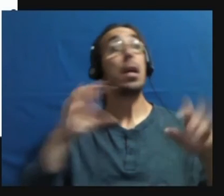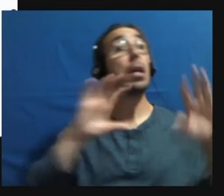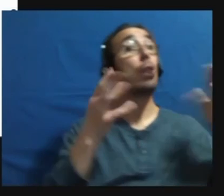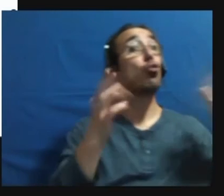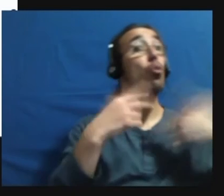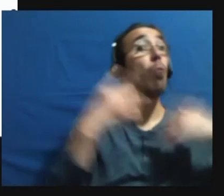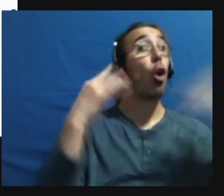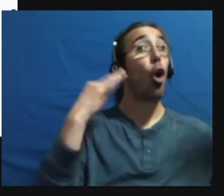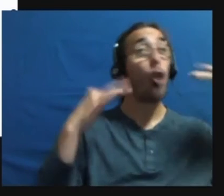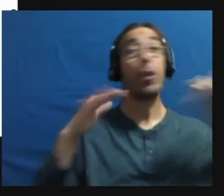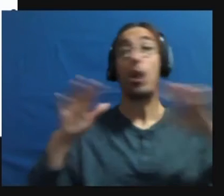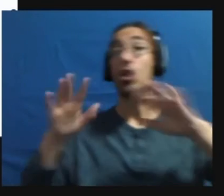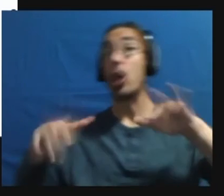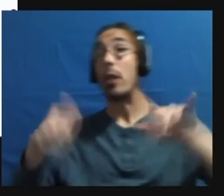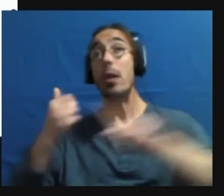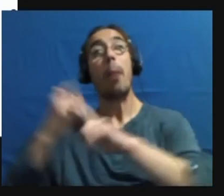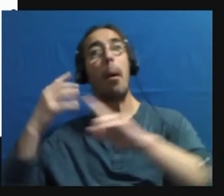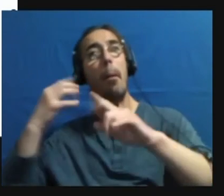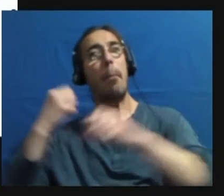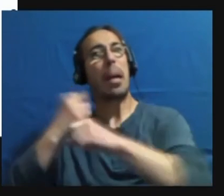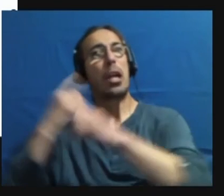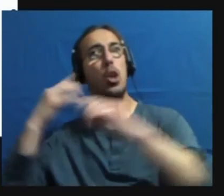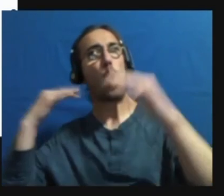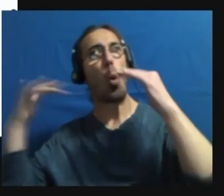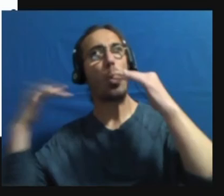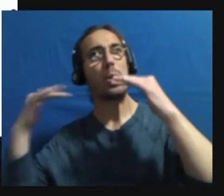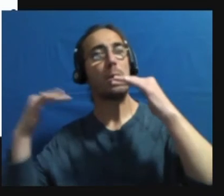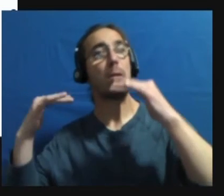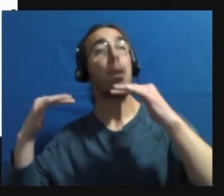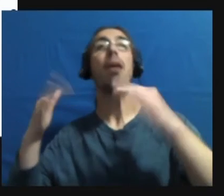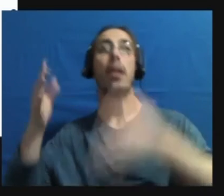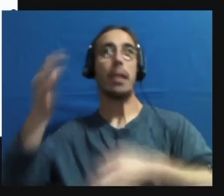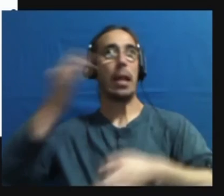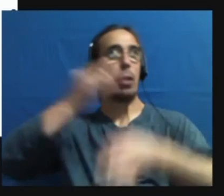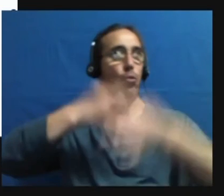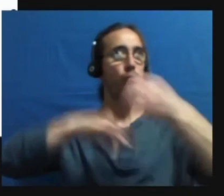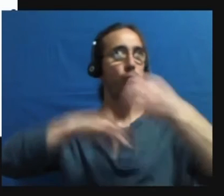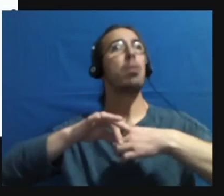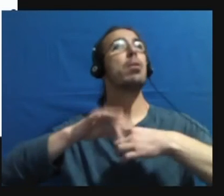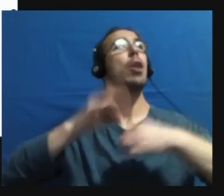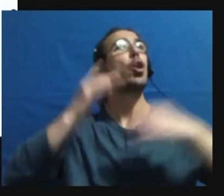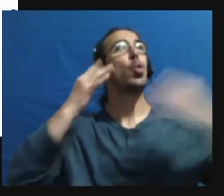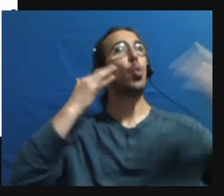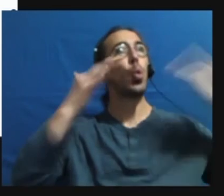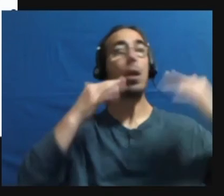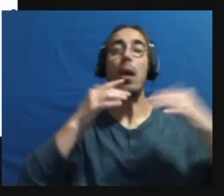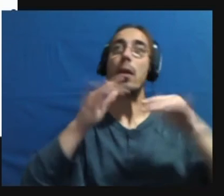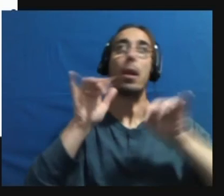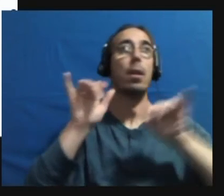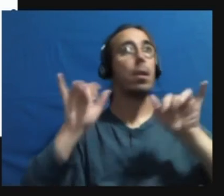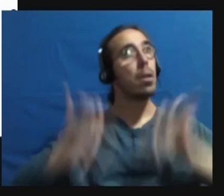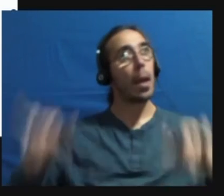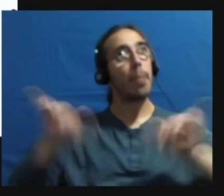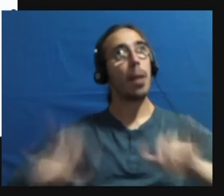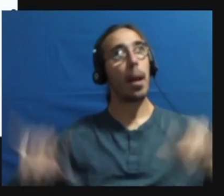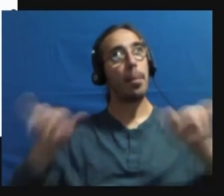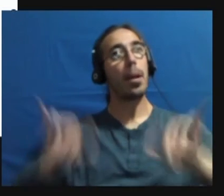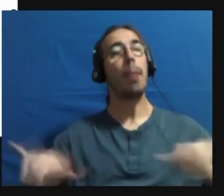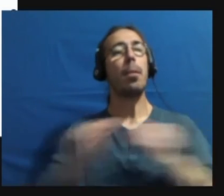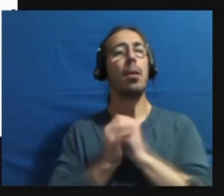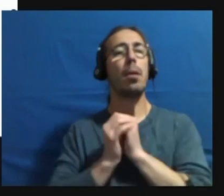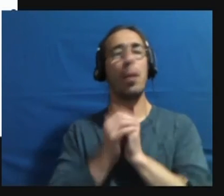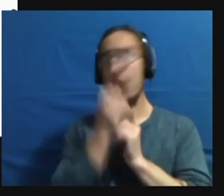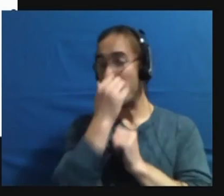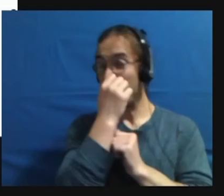making noises because it's noisy, and then that contributes to the noise, and it's like a never ending loop. So I would